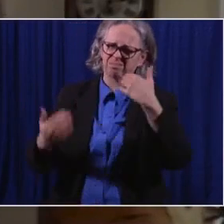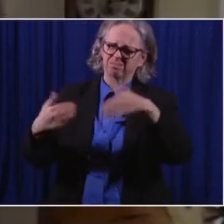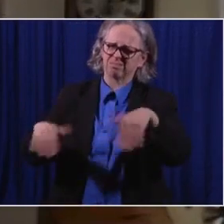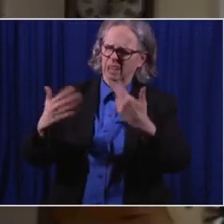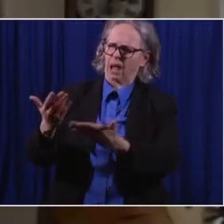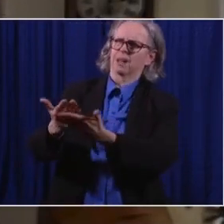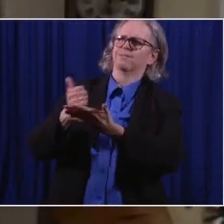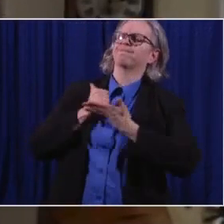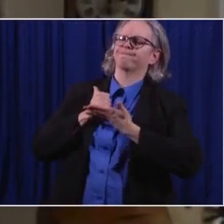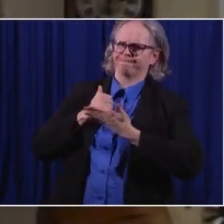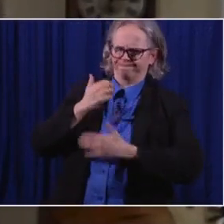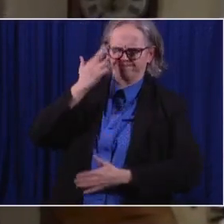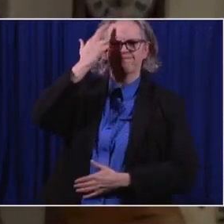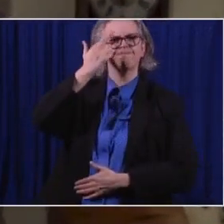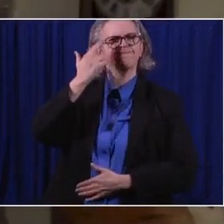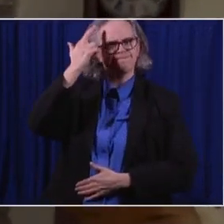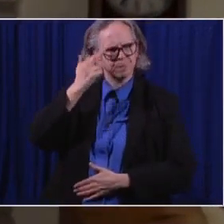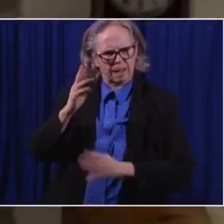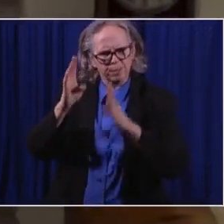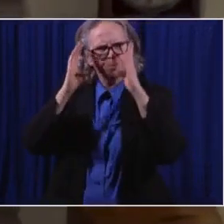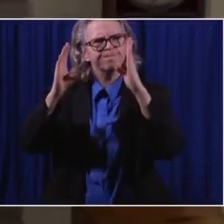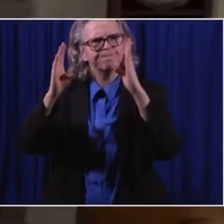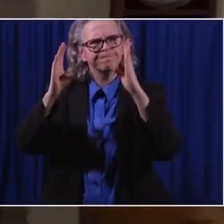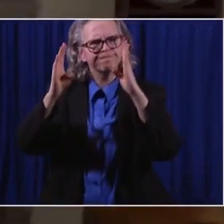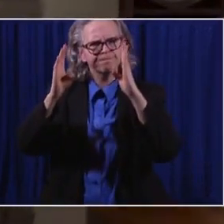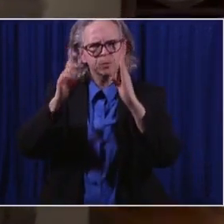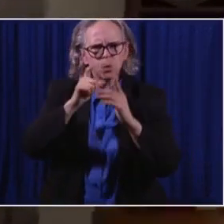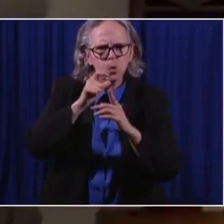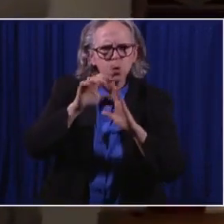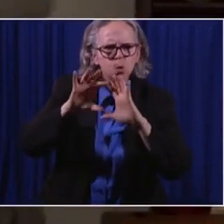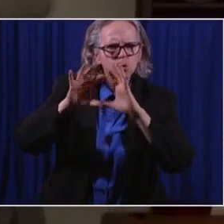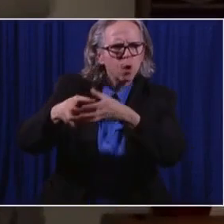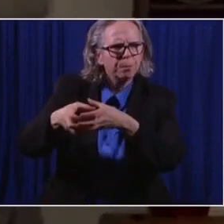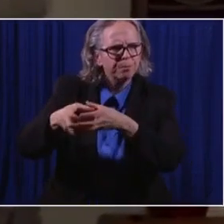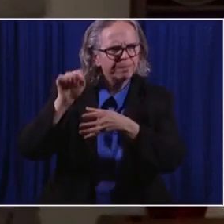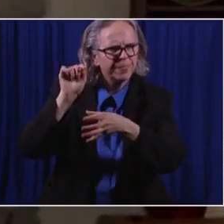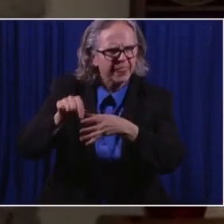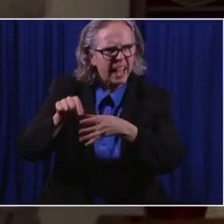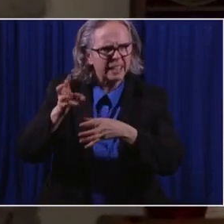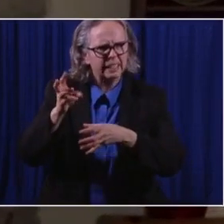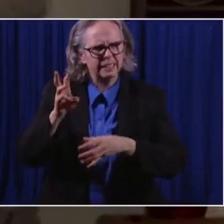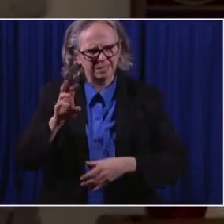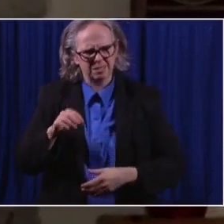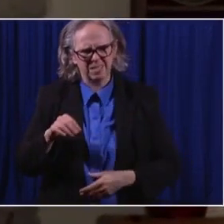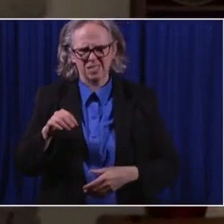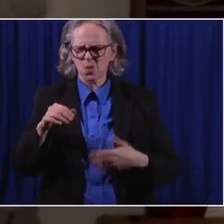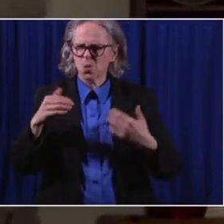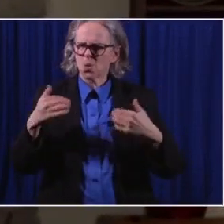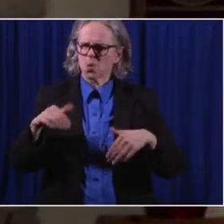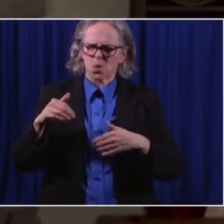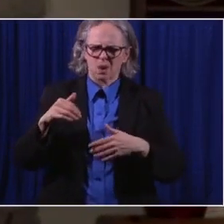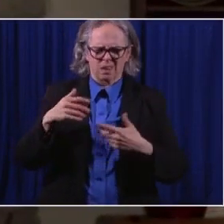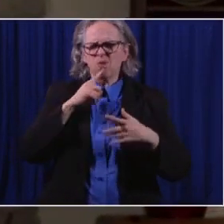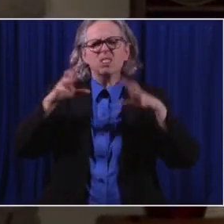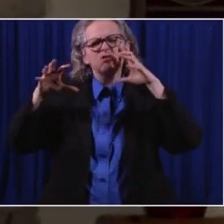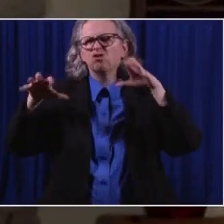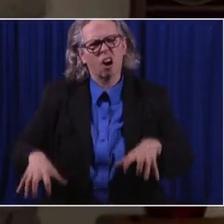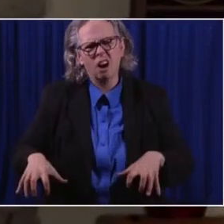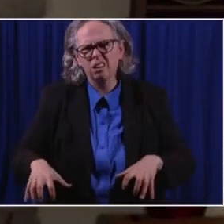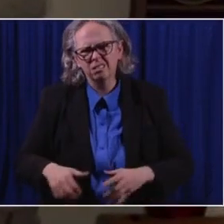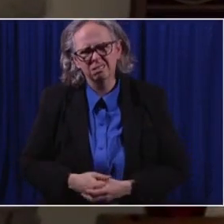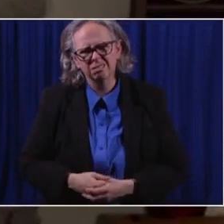87% of the deaths in the state of Ohio. It really is an astounding astounding figure when you